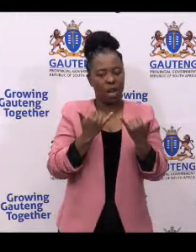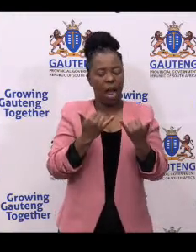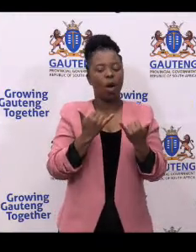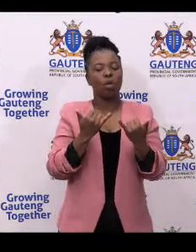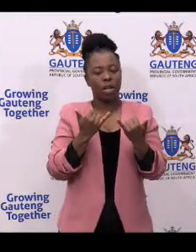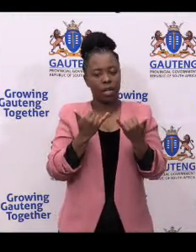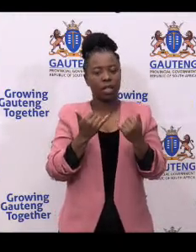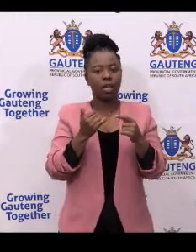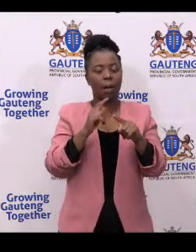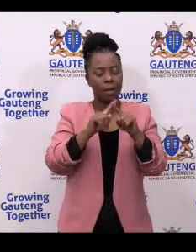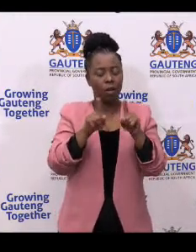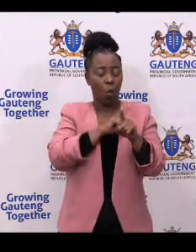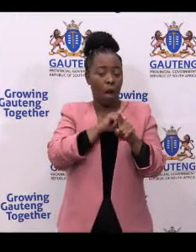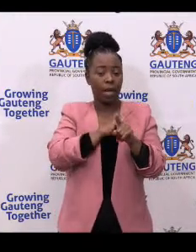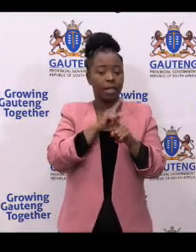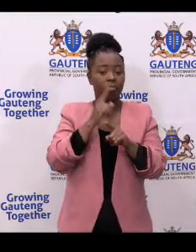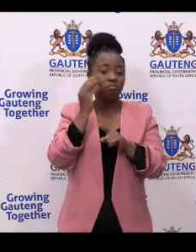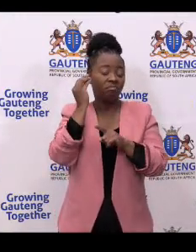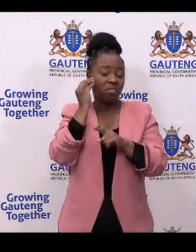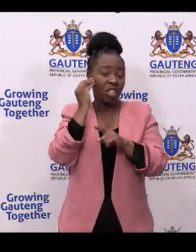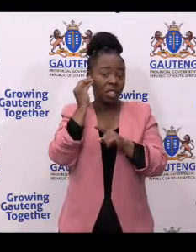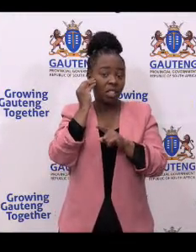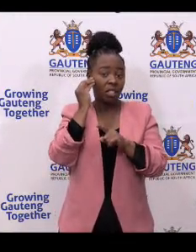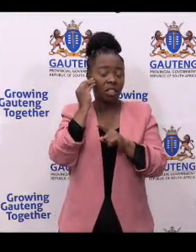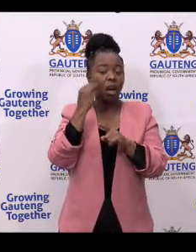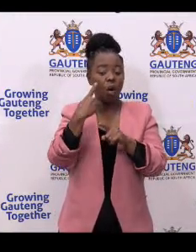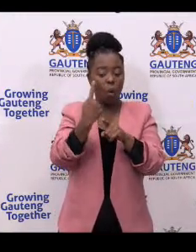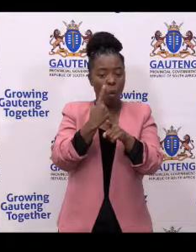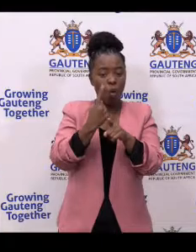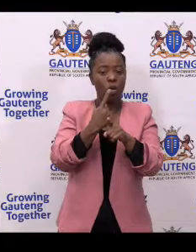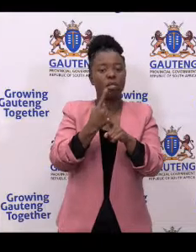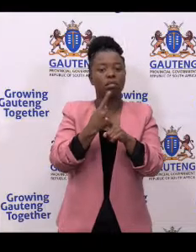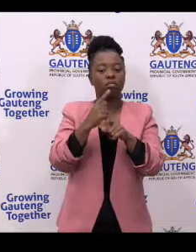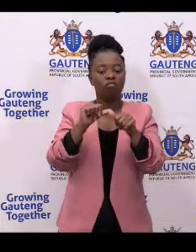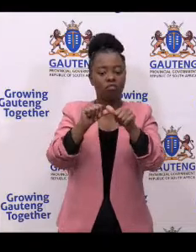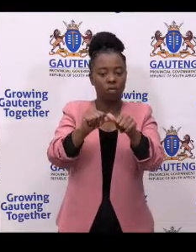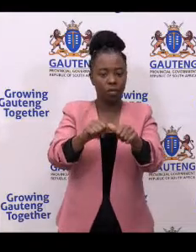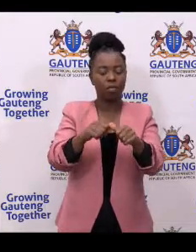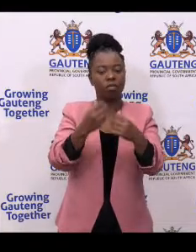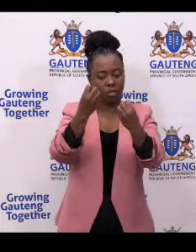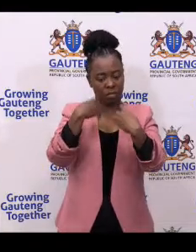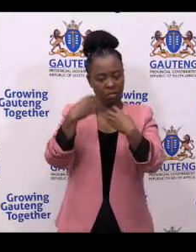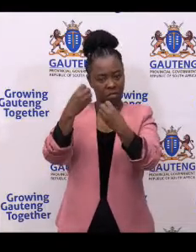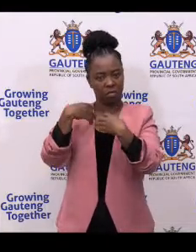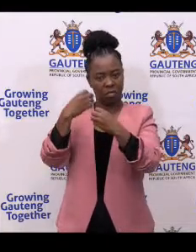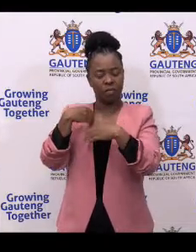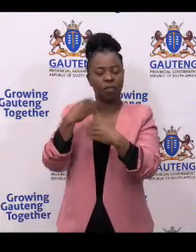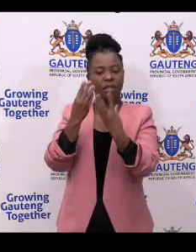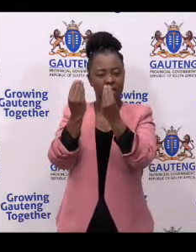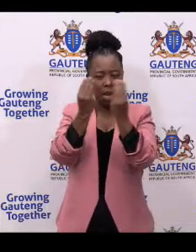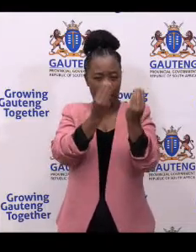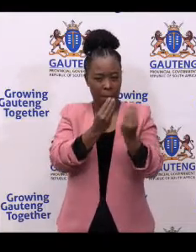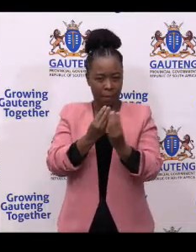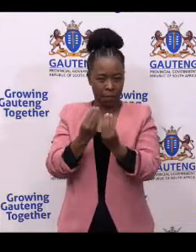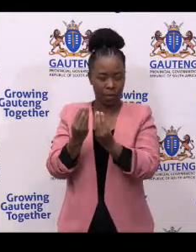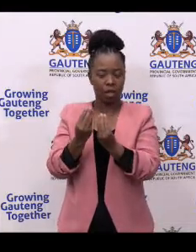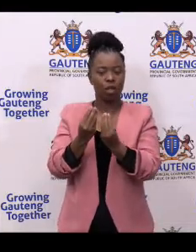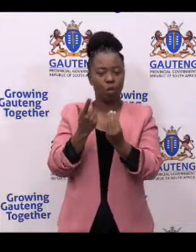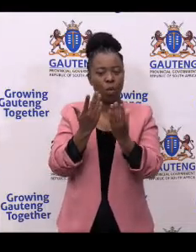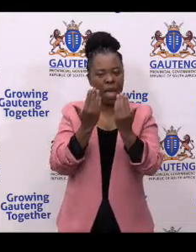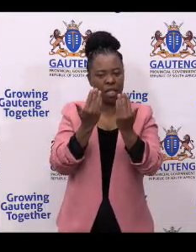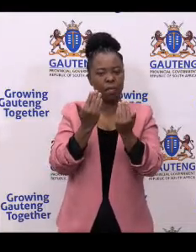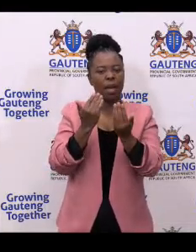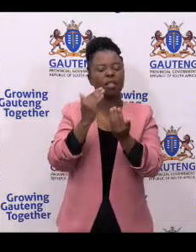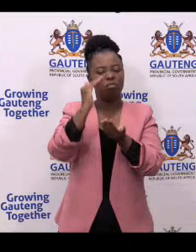as the data continues to be cleaned up and processed, and unallocated figures, we expect them to actually